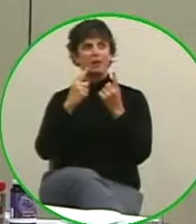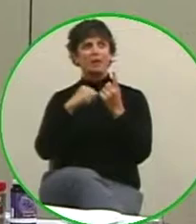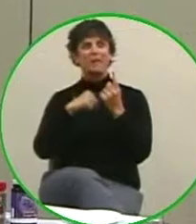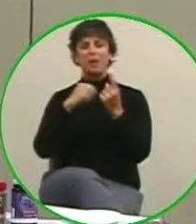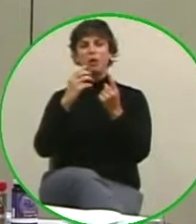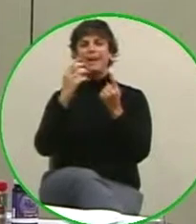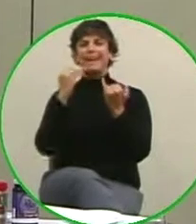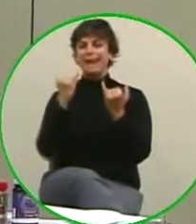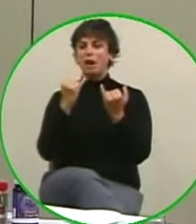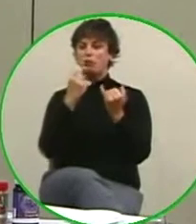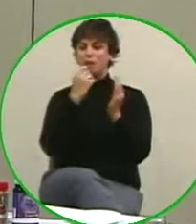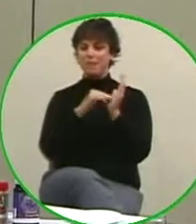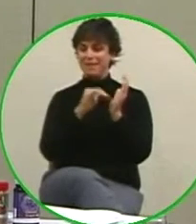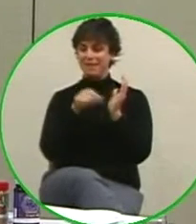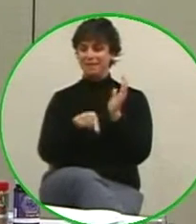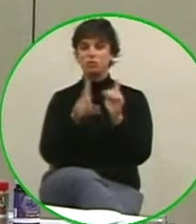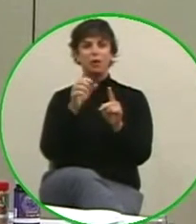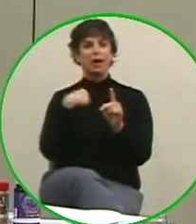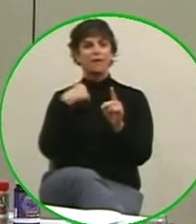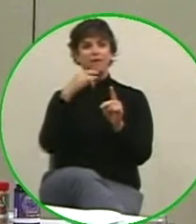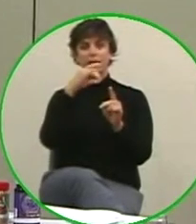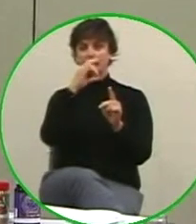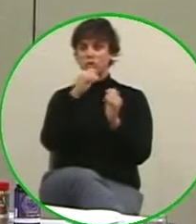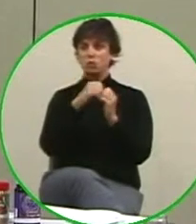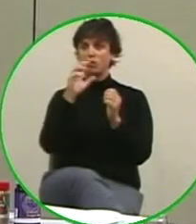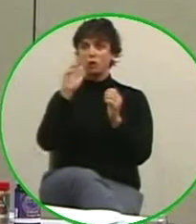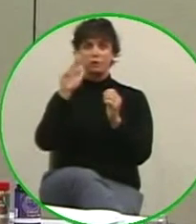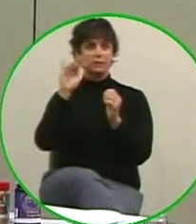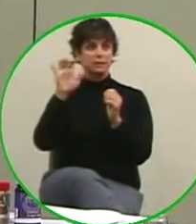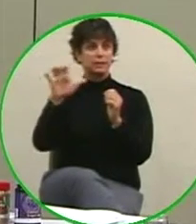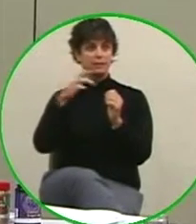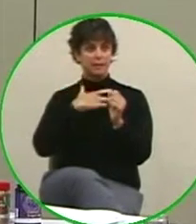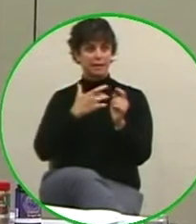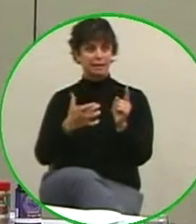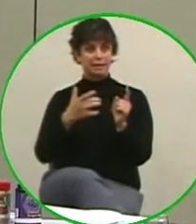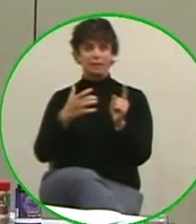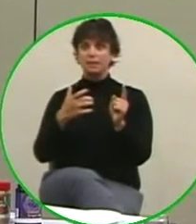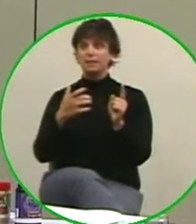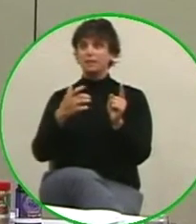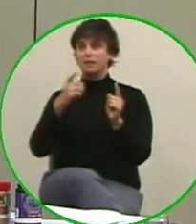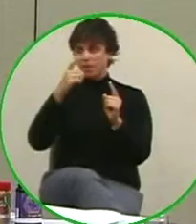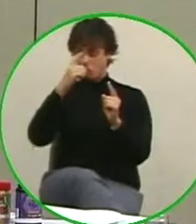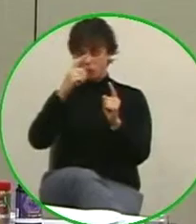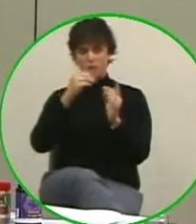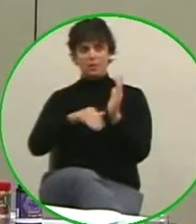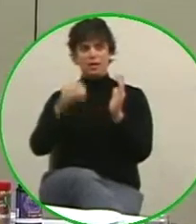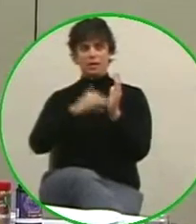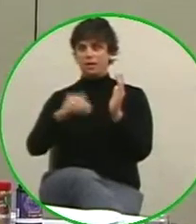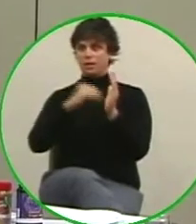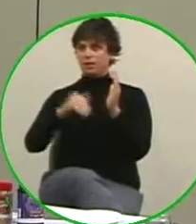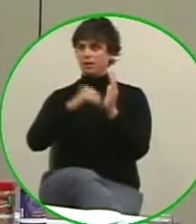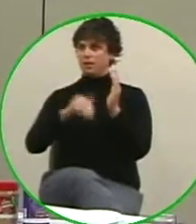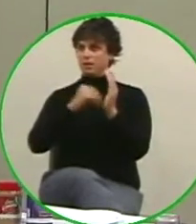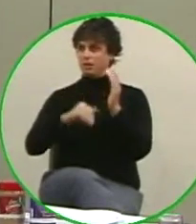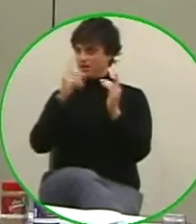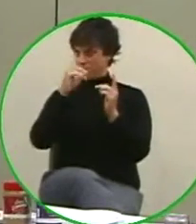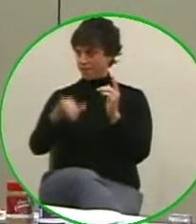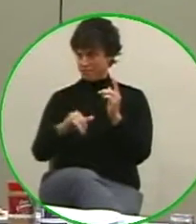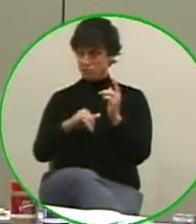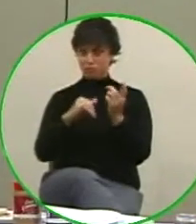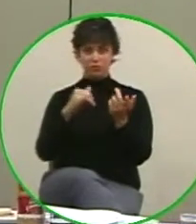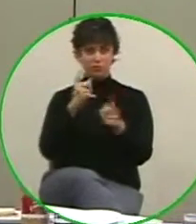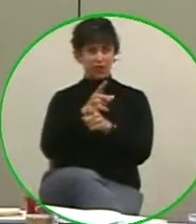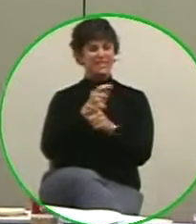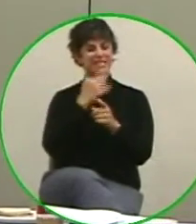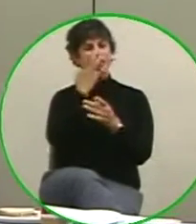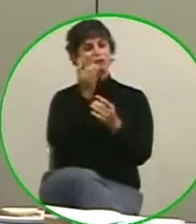this, and you'll get kids with autistic tendencies in a forever loop, right? It's just sort of the interesting